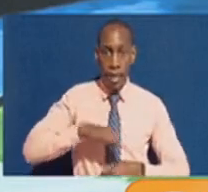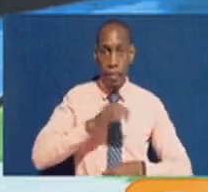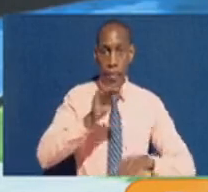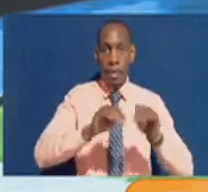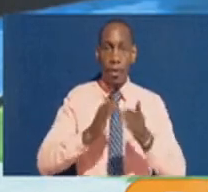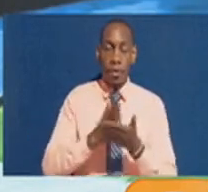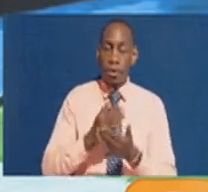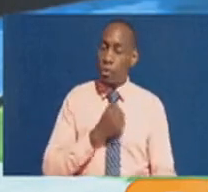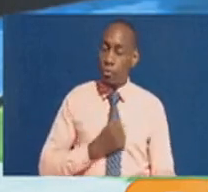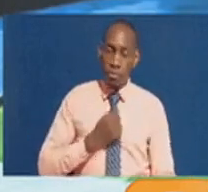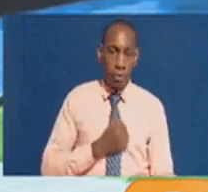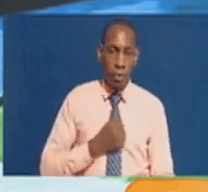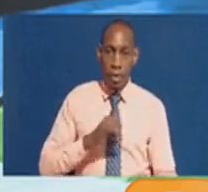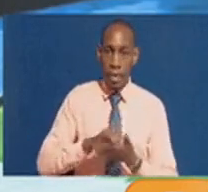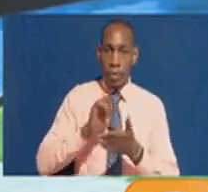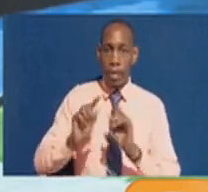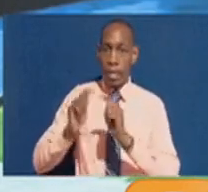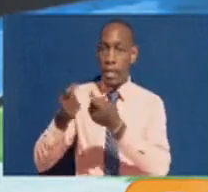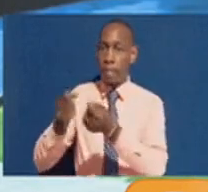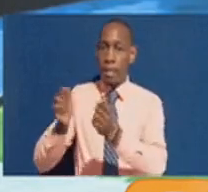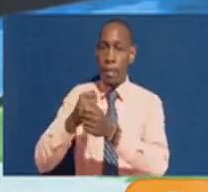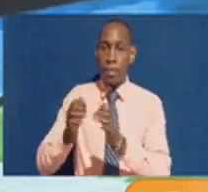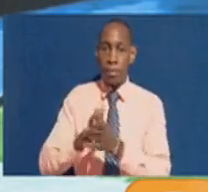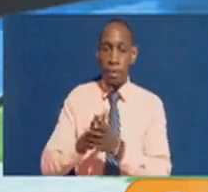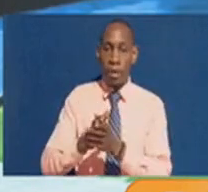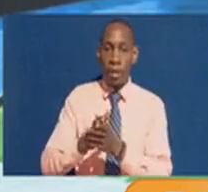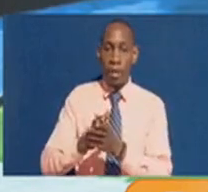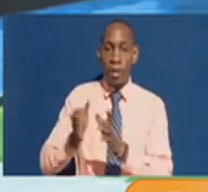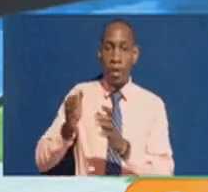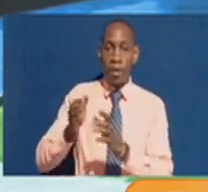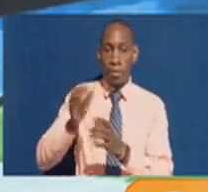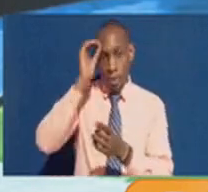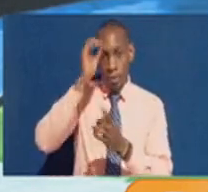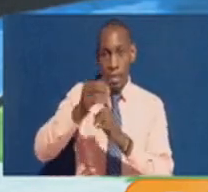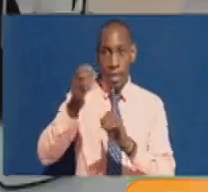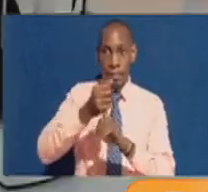am sorry, this cannot achieve that objective. And you just wanted to respond to him on that.